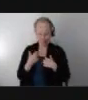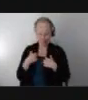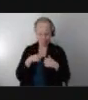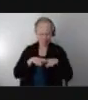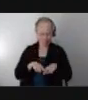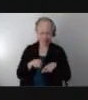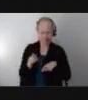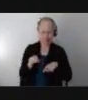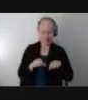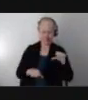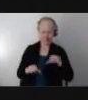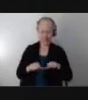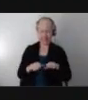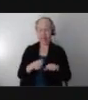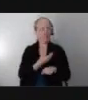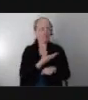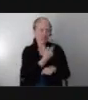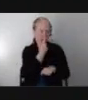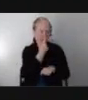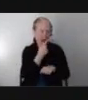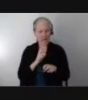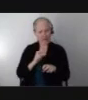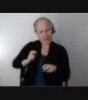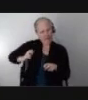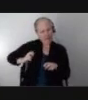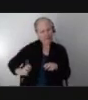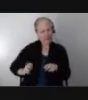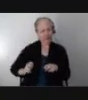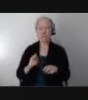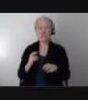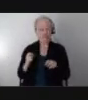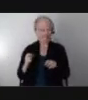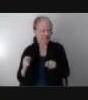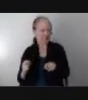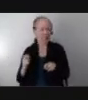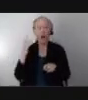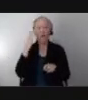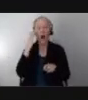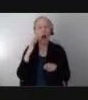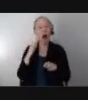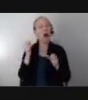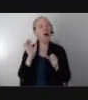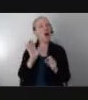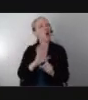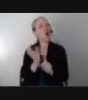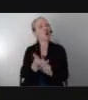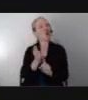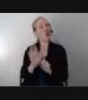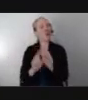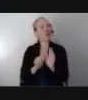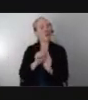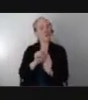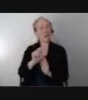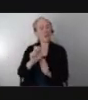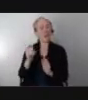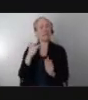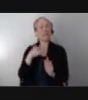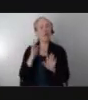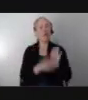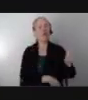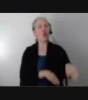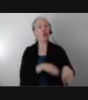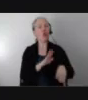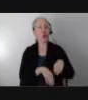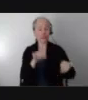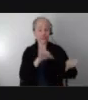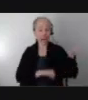who had spent the last 10 years not caring about the science and try and reinforce in them that science was now a really important part of the mission.